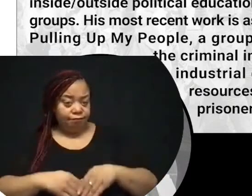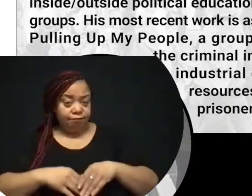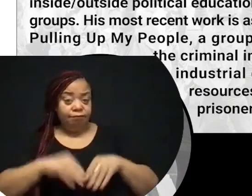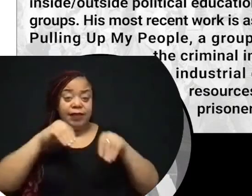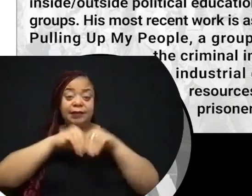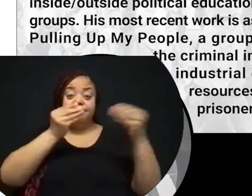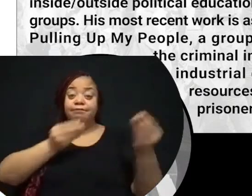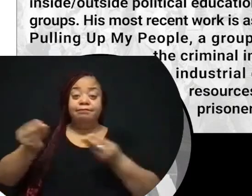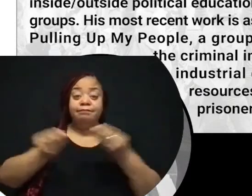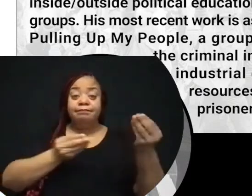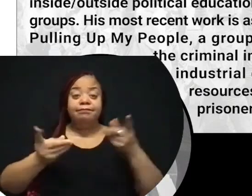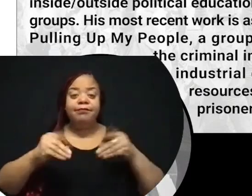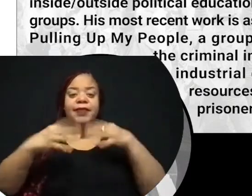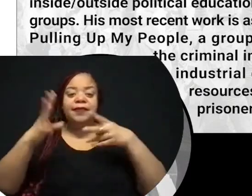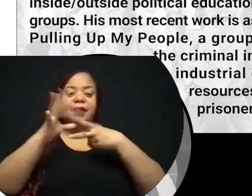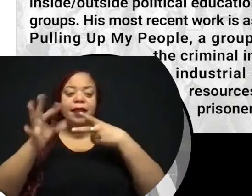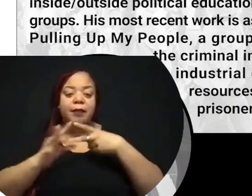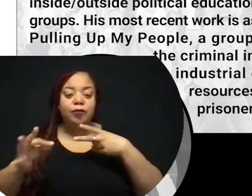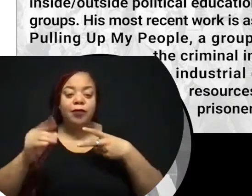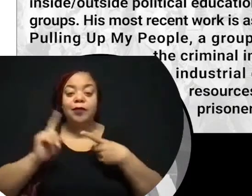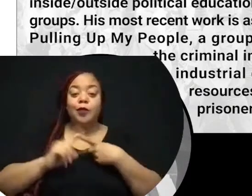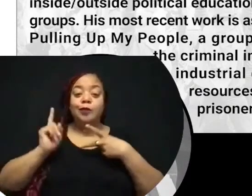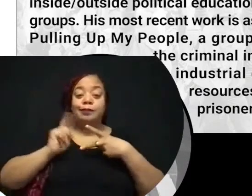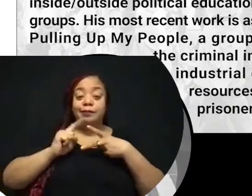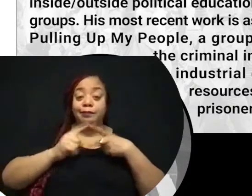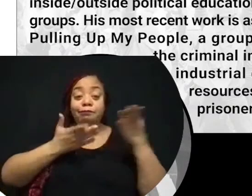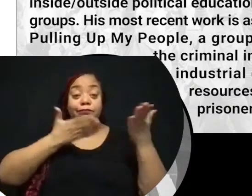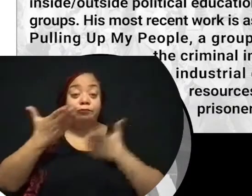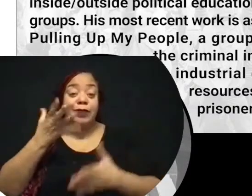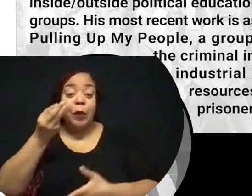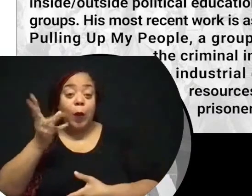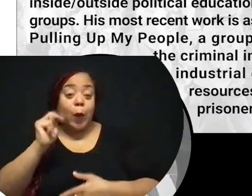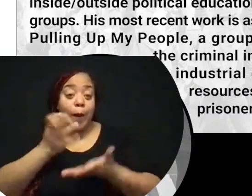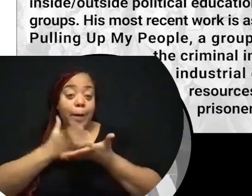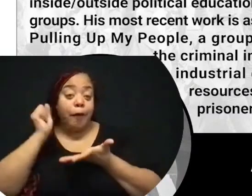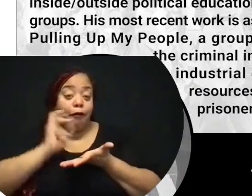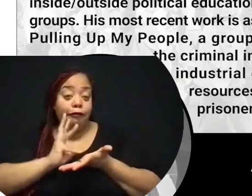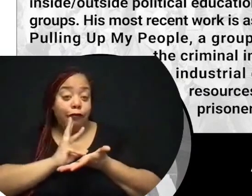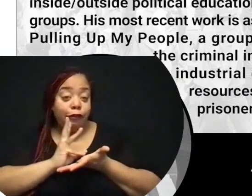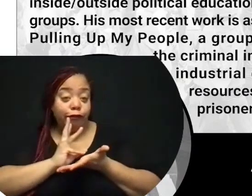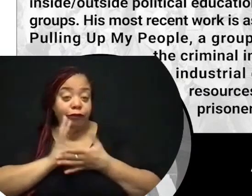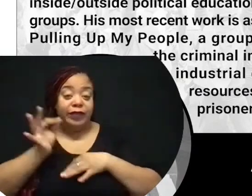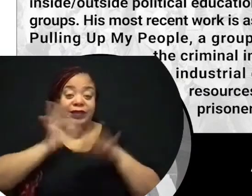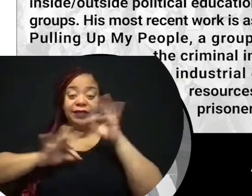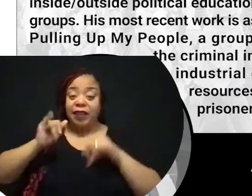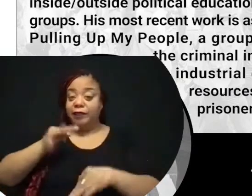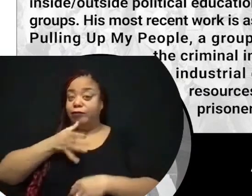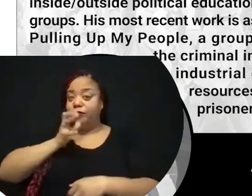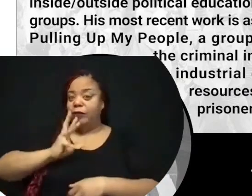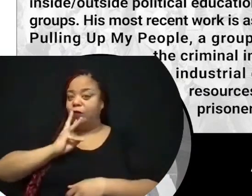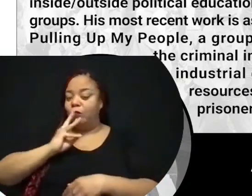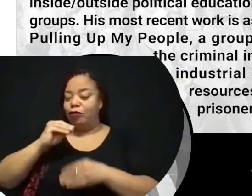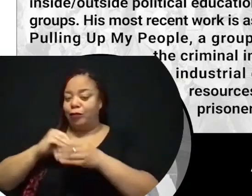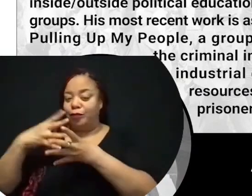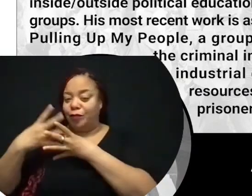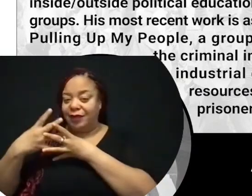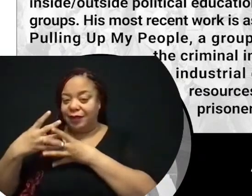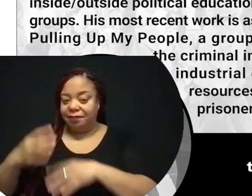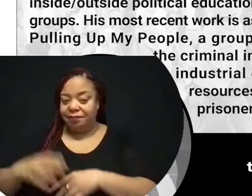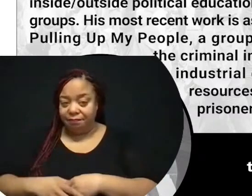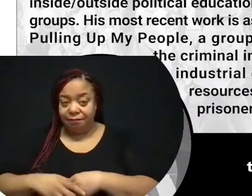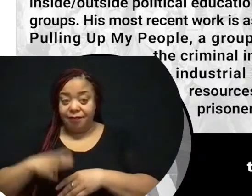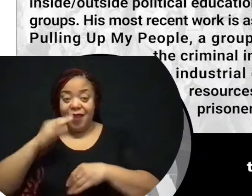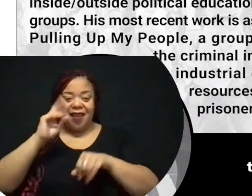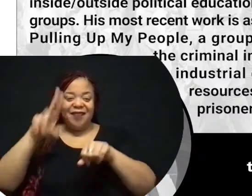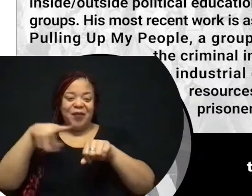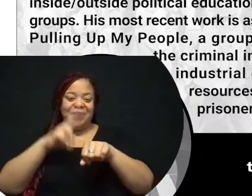never even considered prisoners in the first place. And to this day, prisoners remain captive